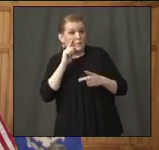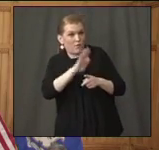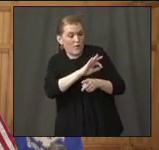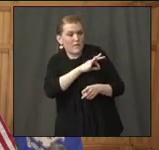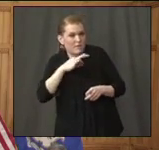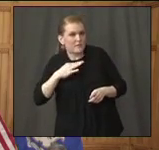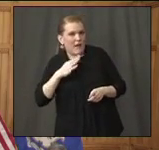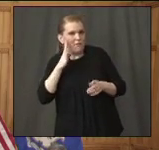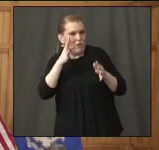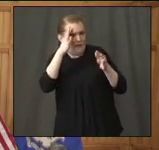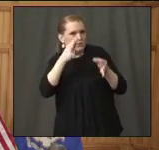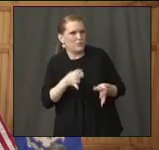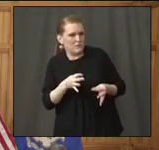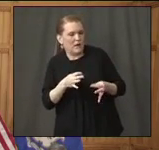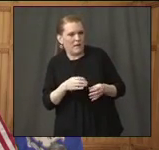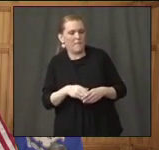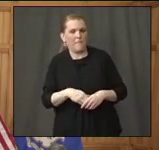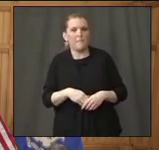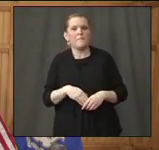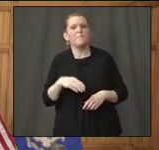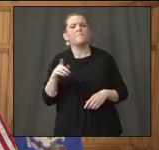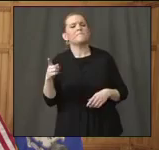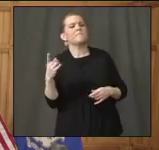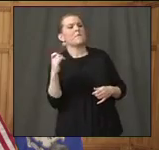at all with concerns?